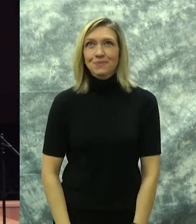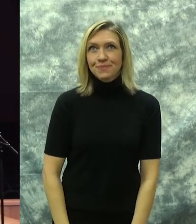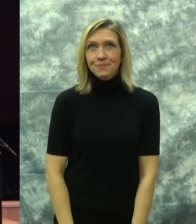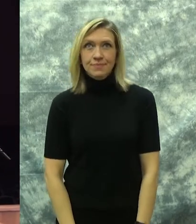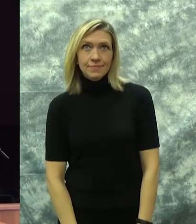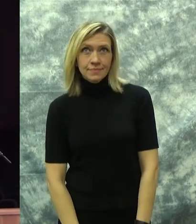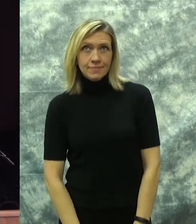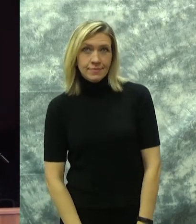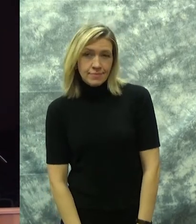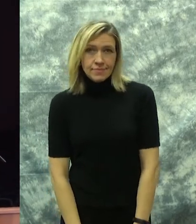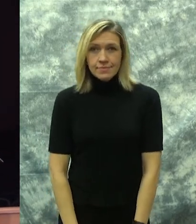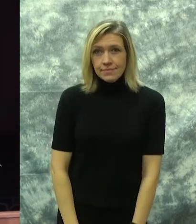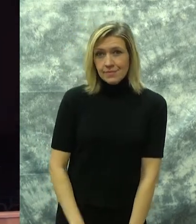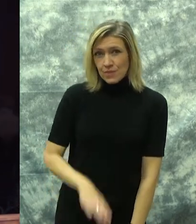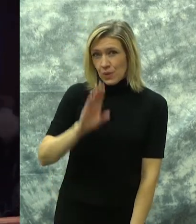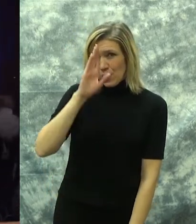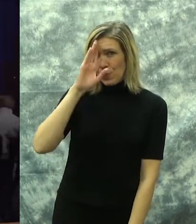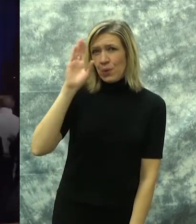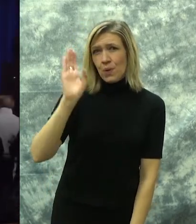You know